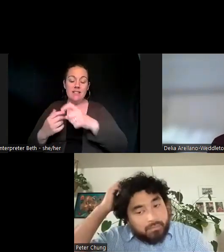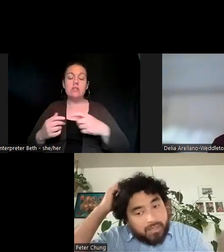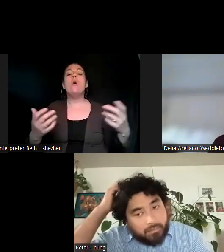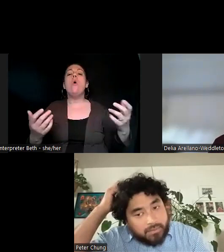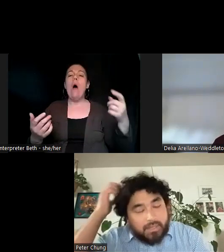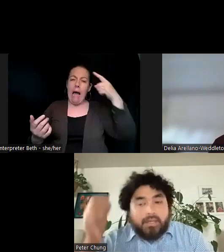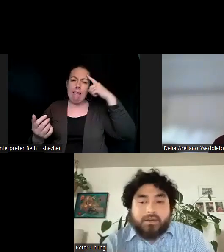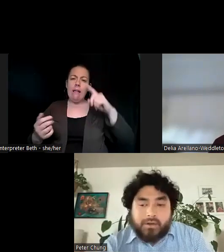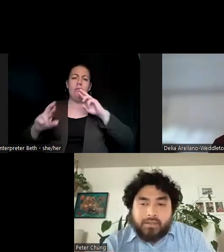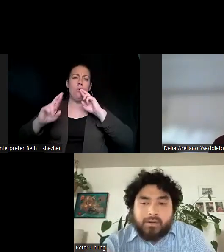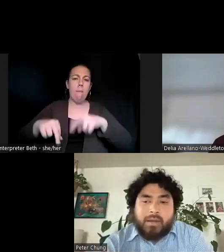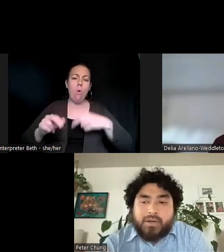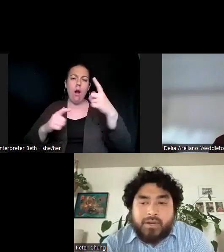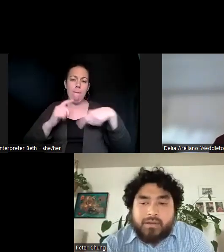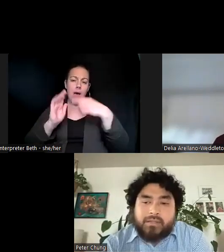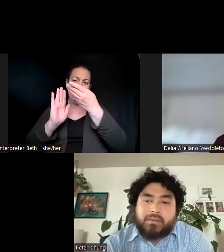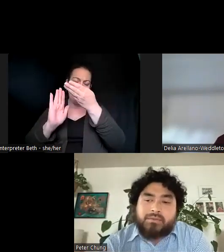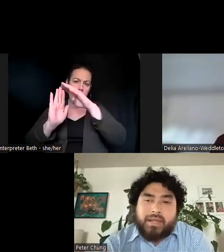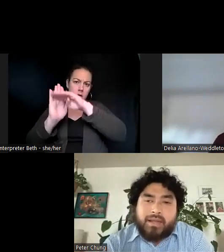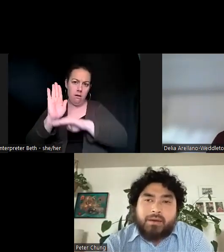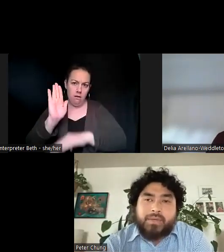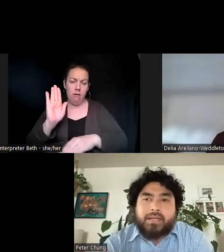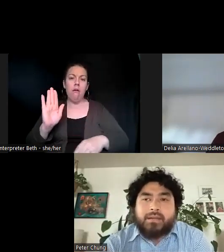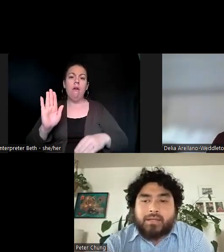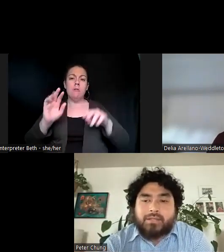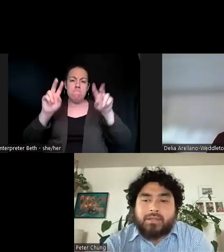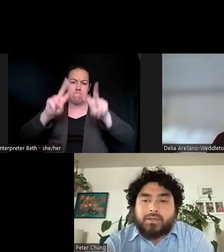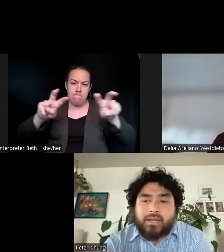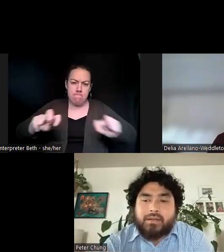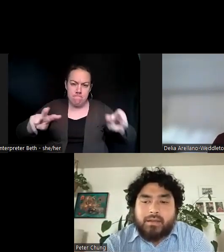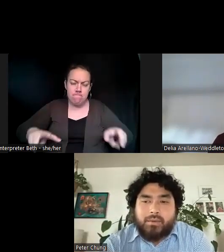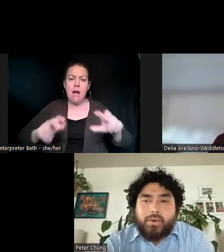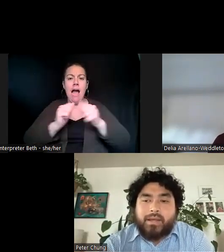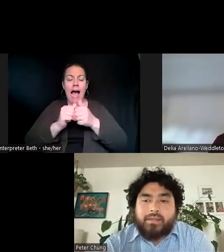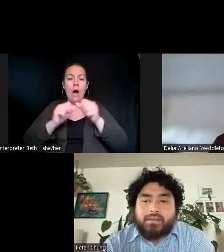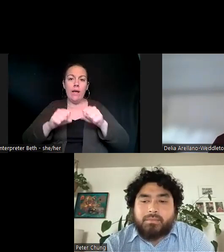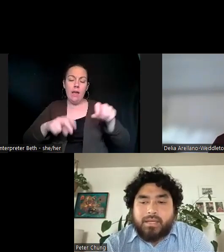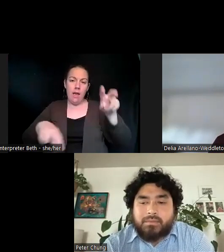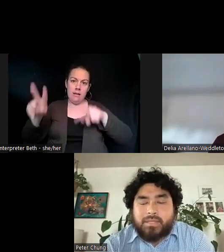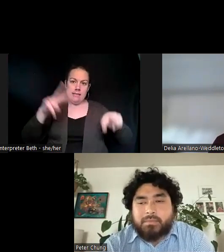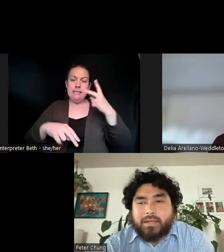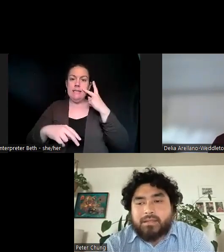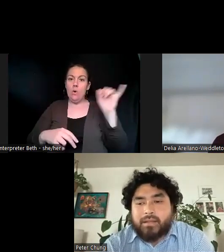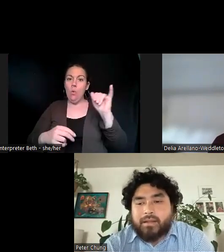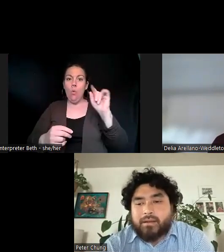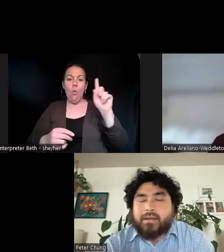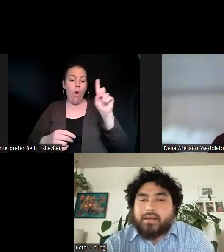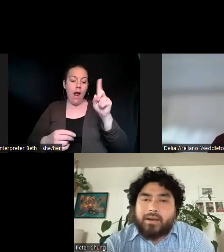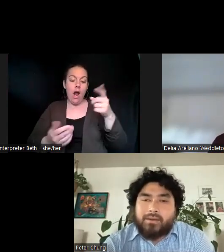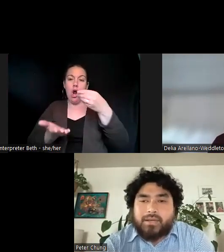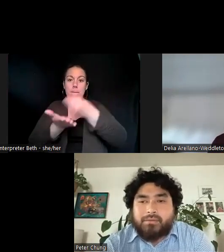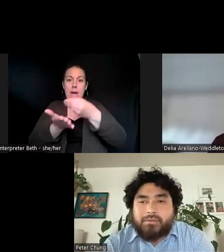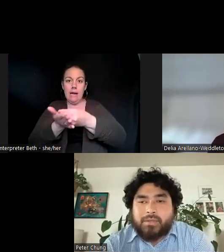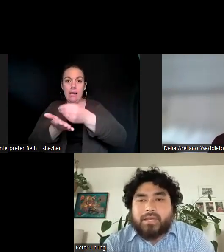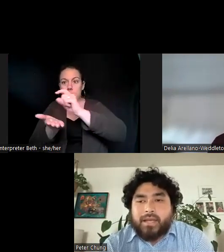allocated really becomes, hypercritical in terms of like how we can actually look at where this money has been spent, and then